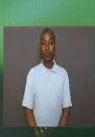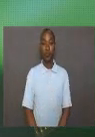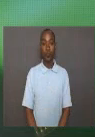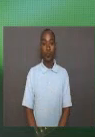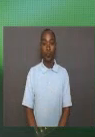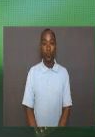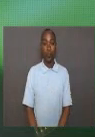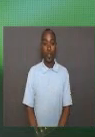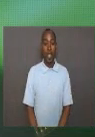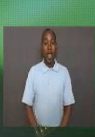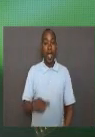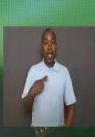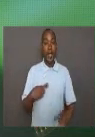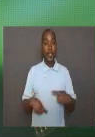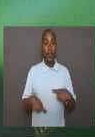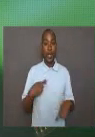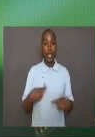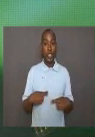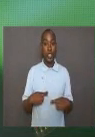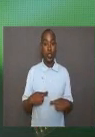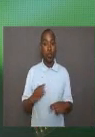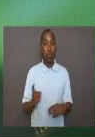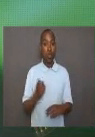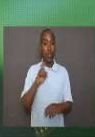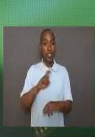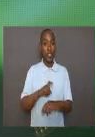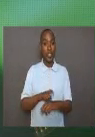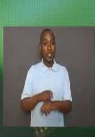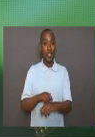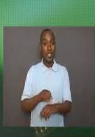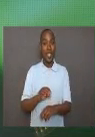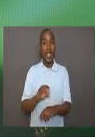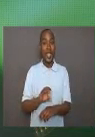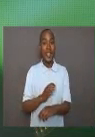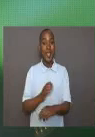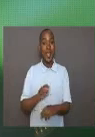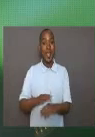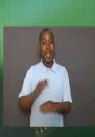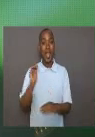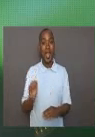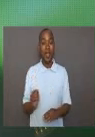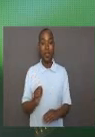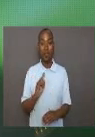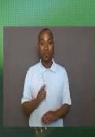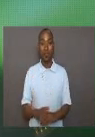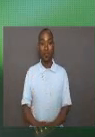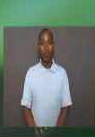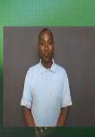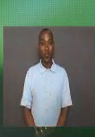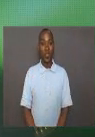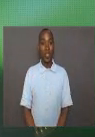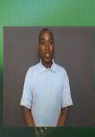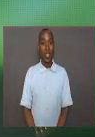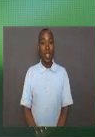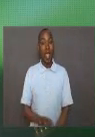Part of the respiration occurs in the cytoplasm of the cell, while